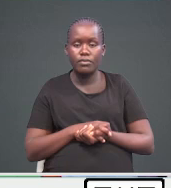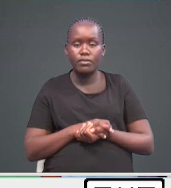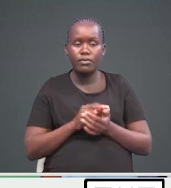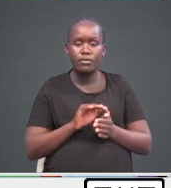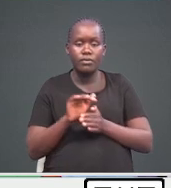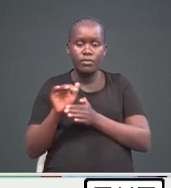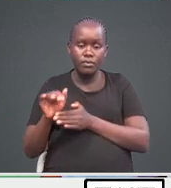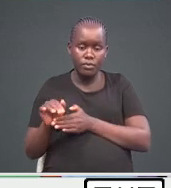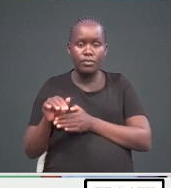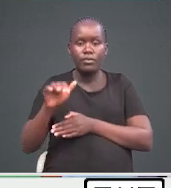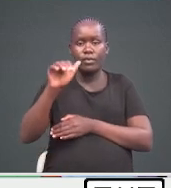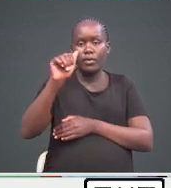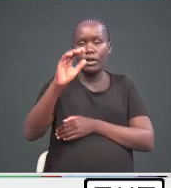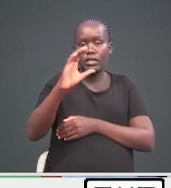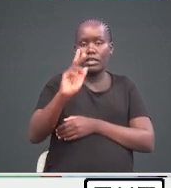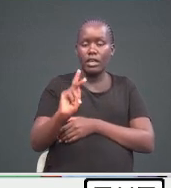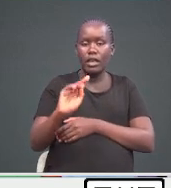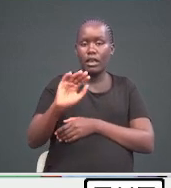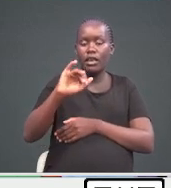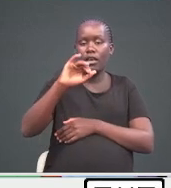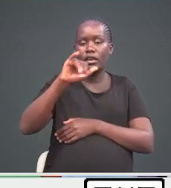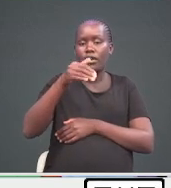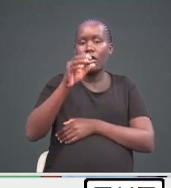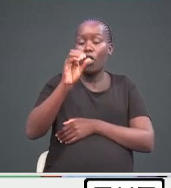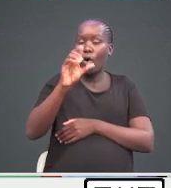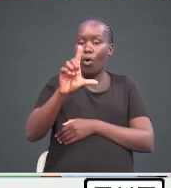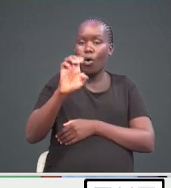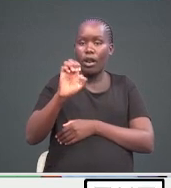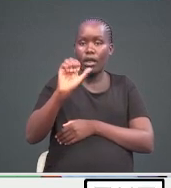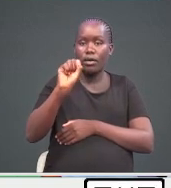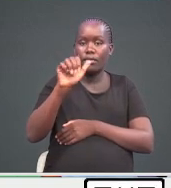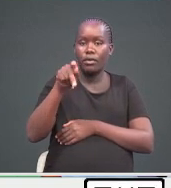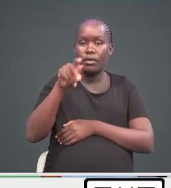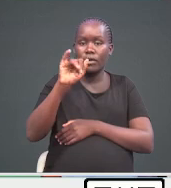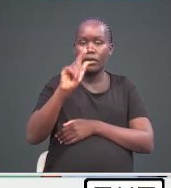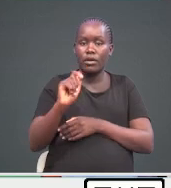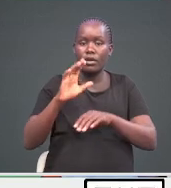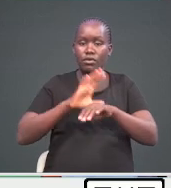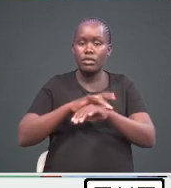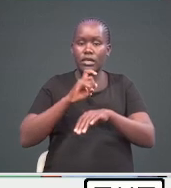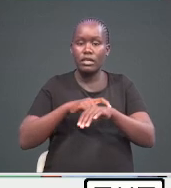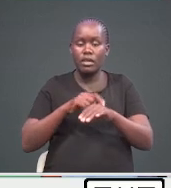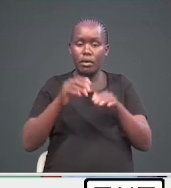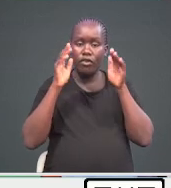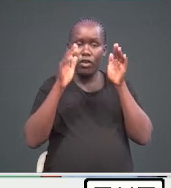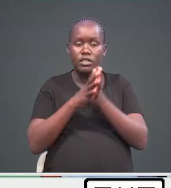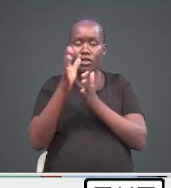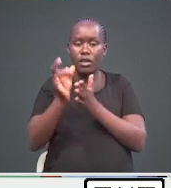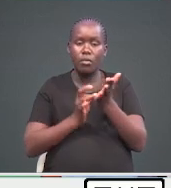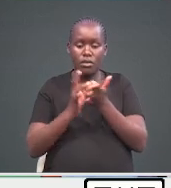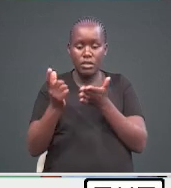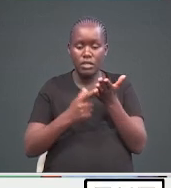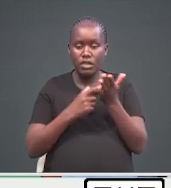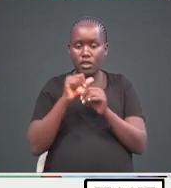Now, meanwhile, Anglican Archbishop Jackson Ole Sapit has urged senators to take time and interrogate the impeachment motion against